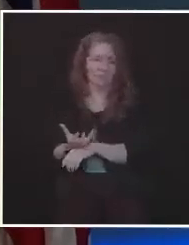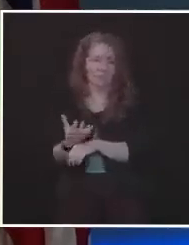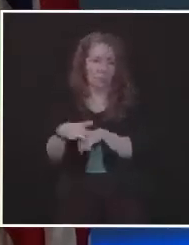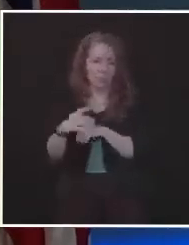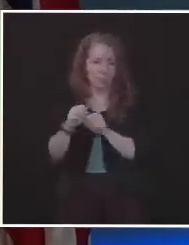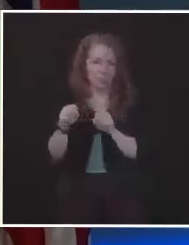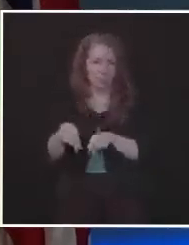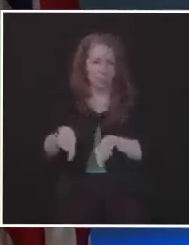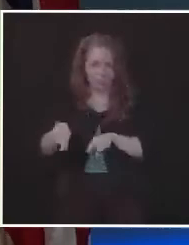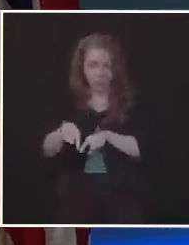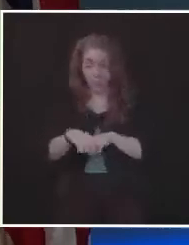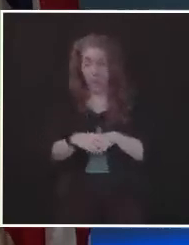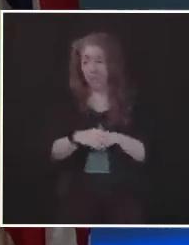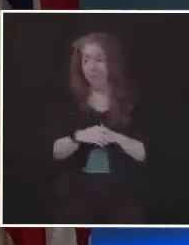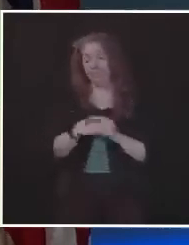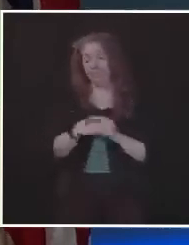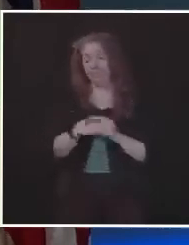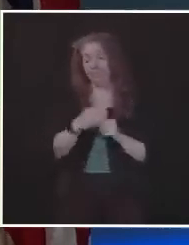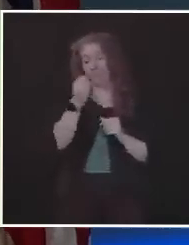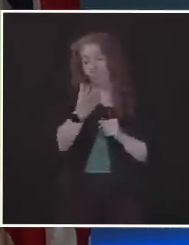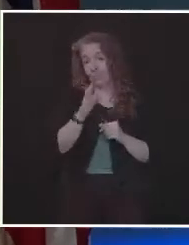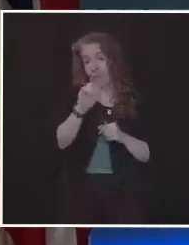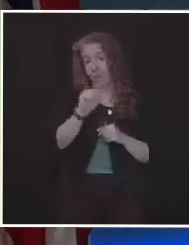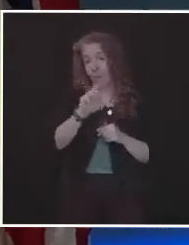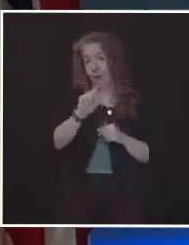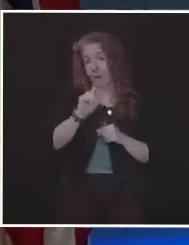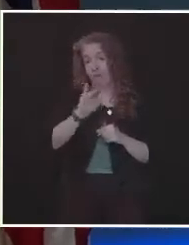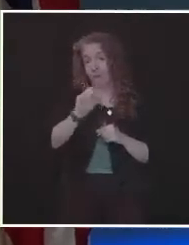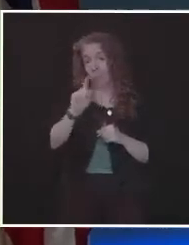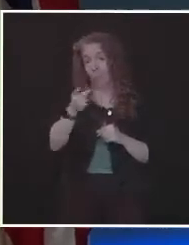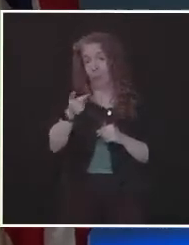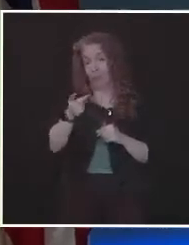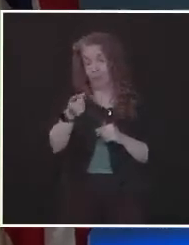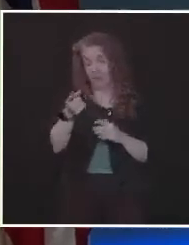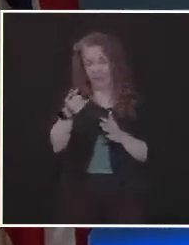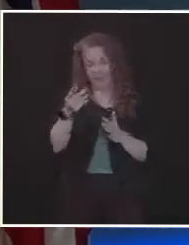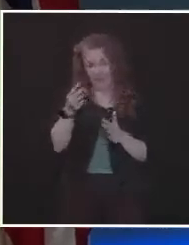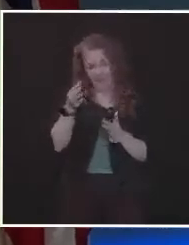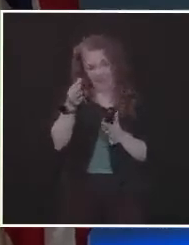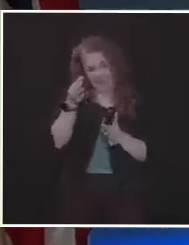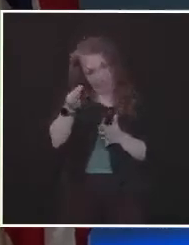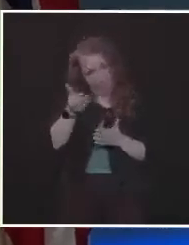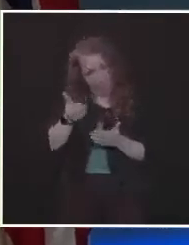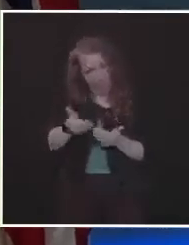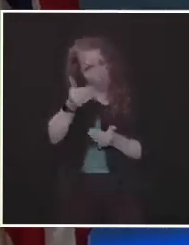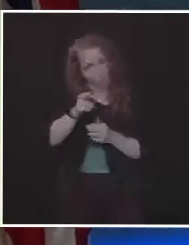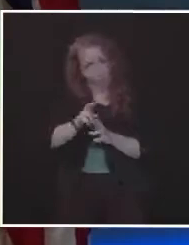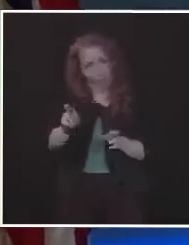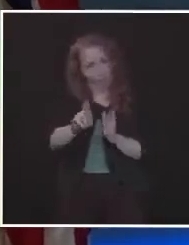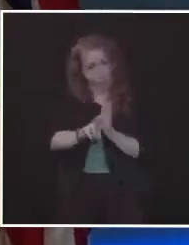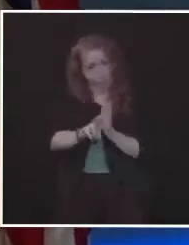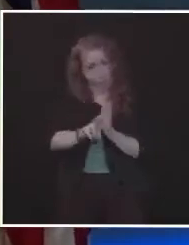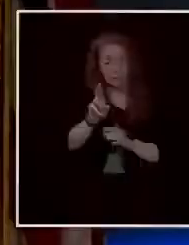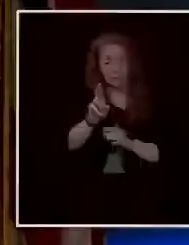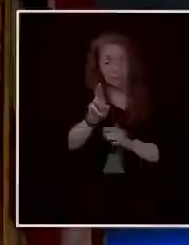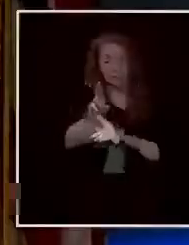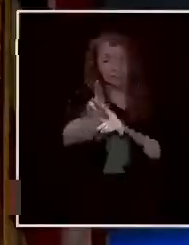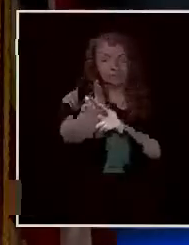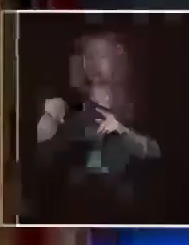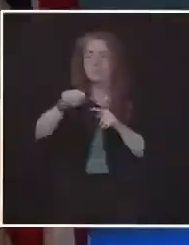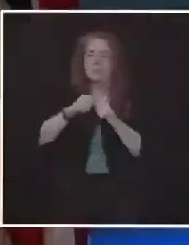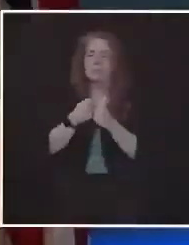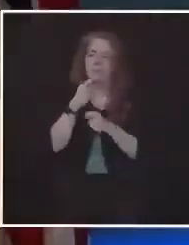Artemis 1 is nearly ready for launch. Teams have been working overtime at Kennedy